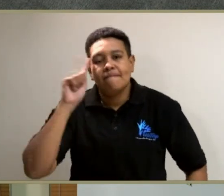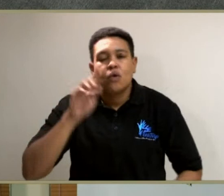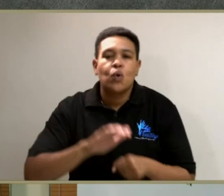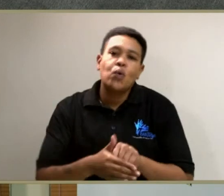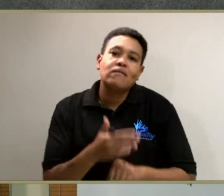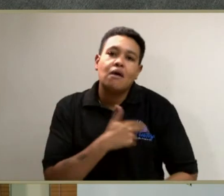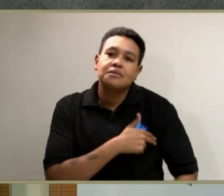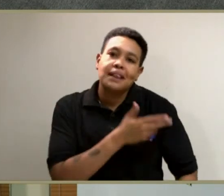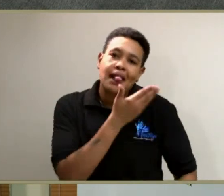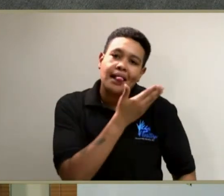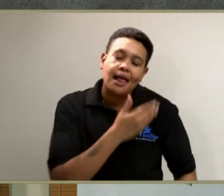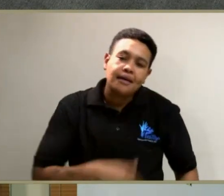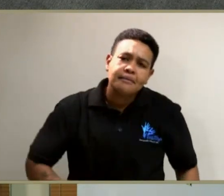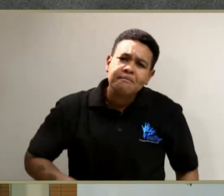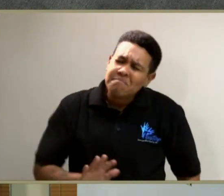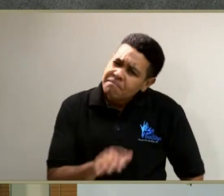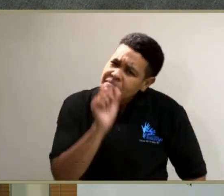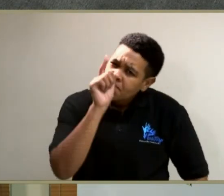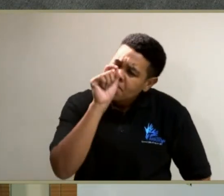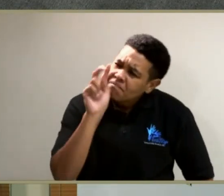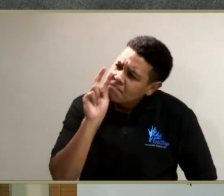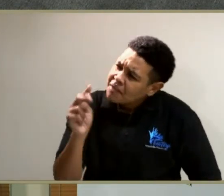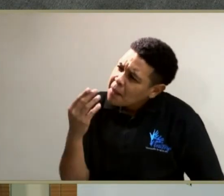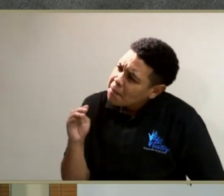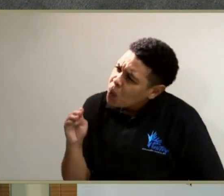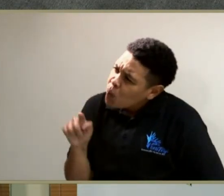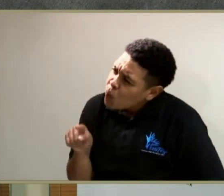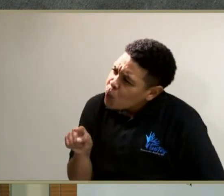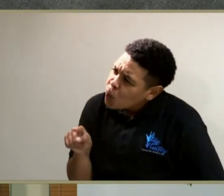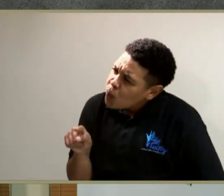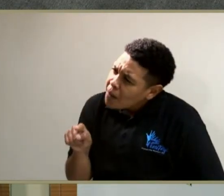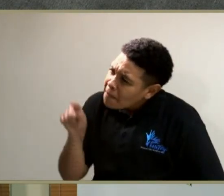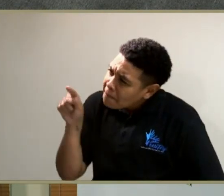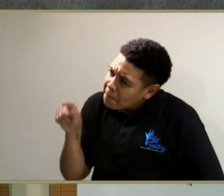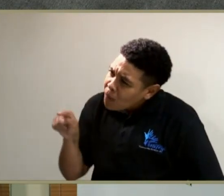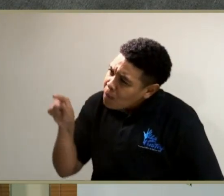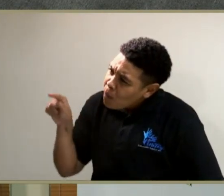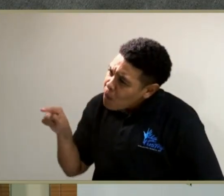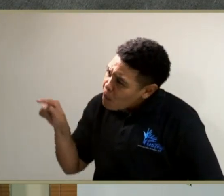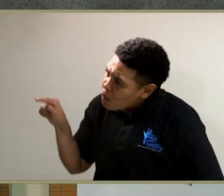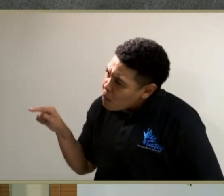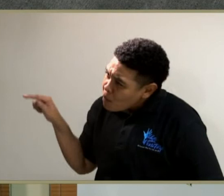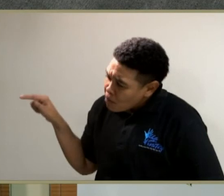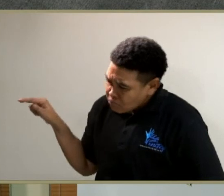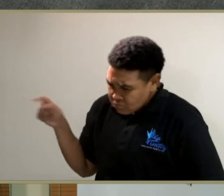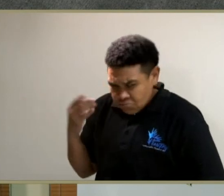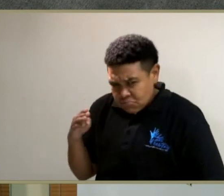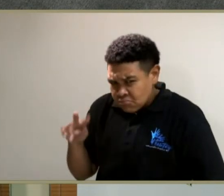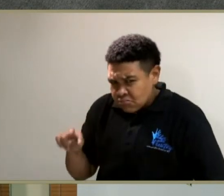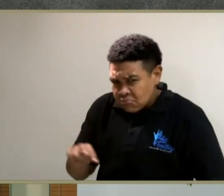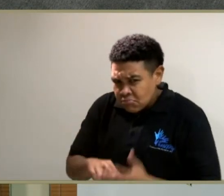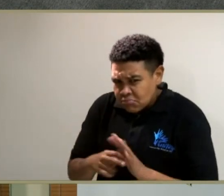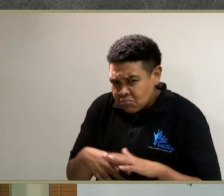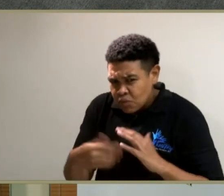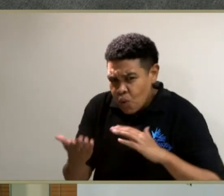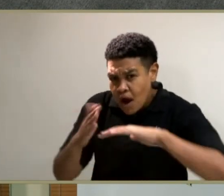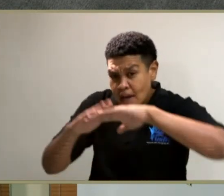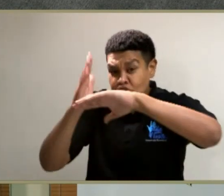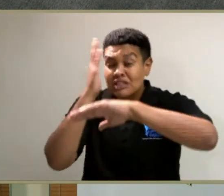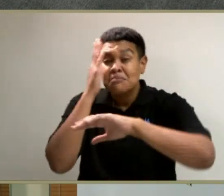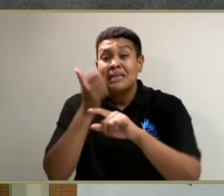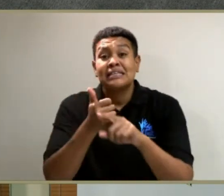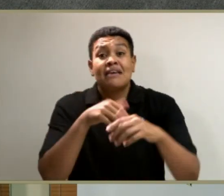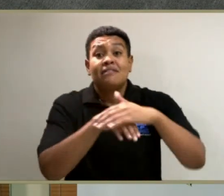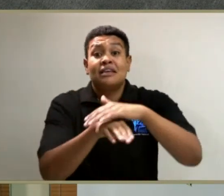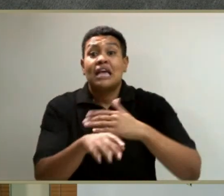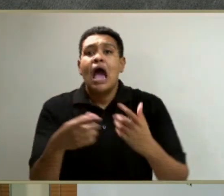So we can see here in the blue line is showing that the increase in the number of beds being